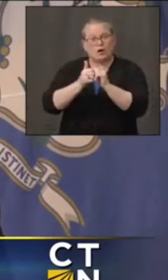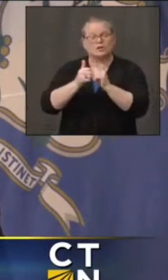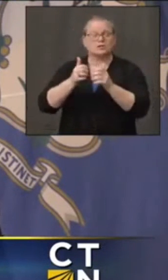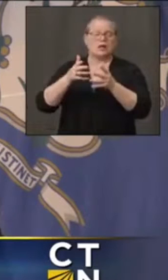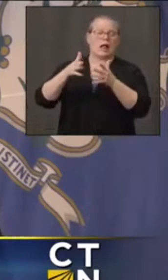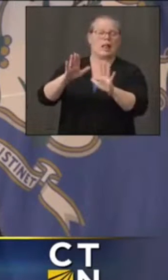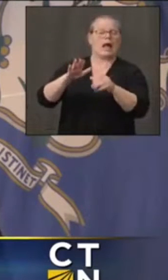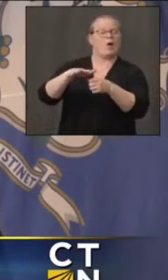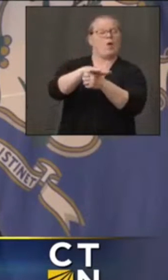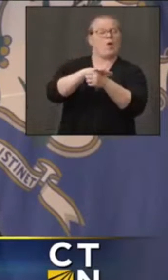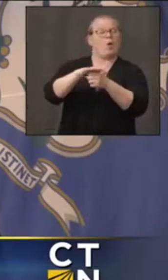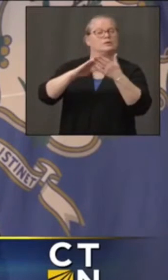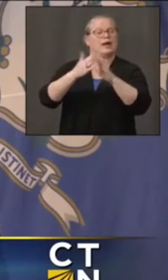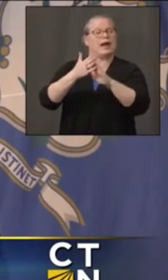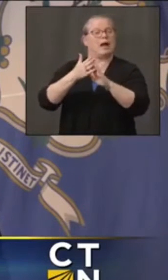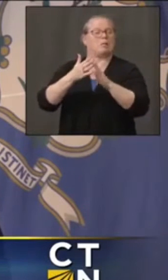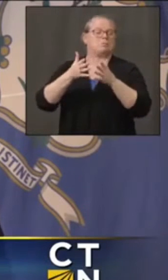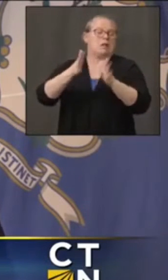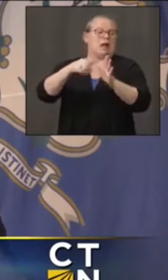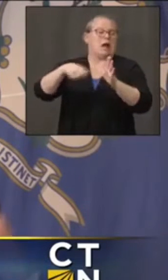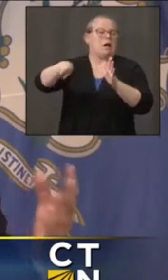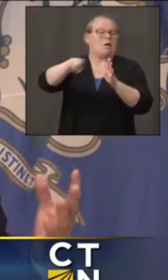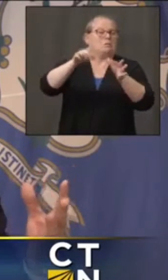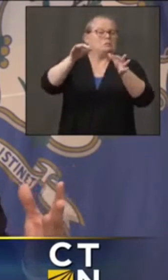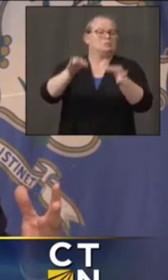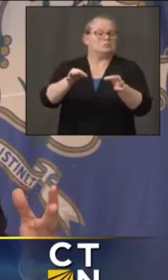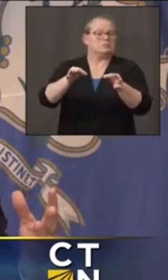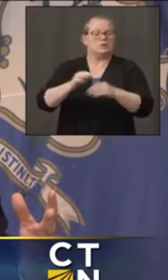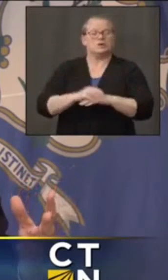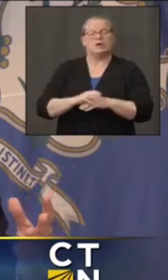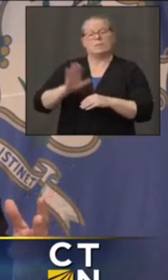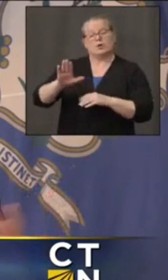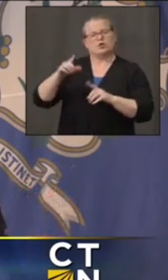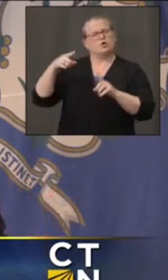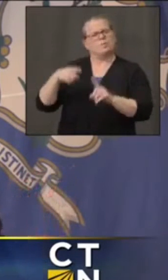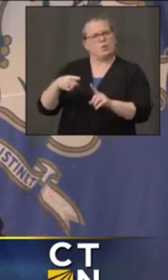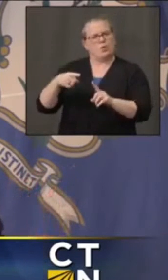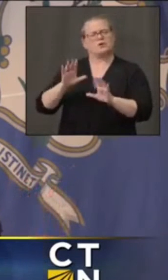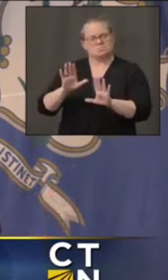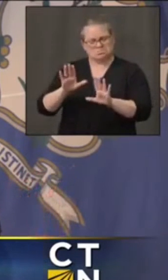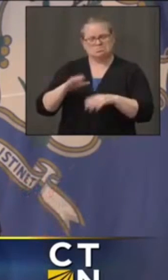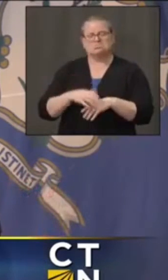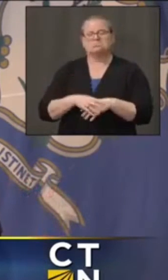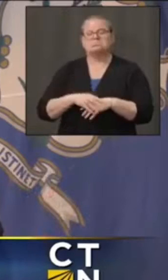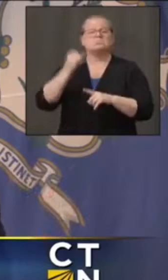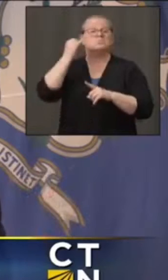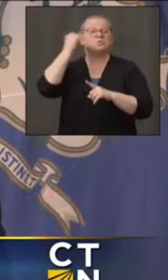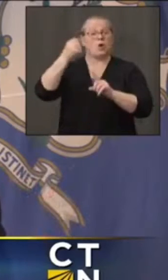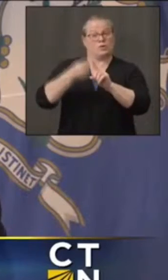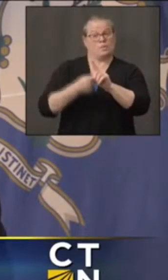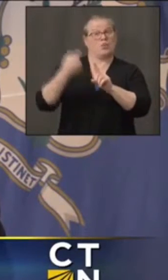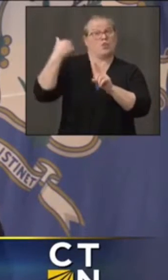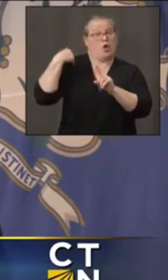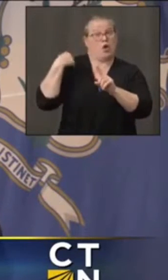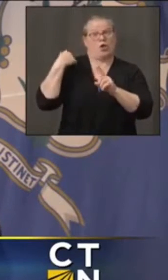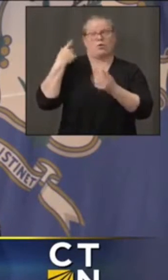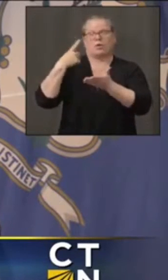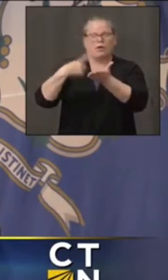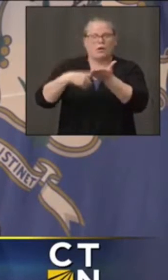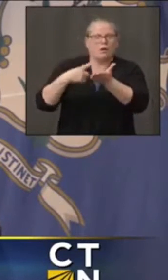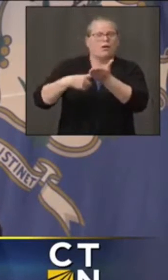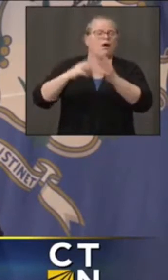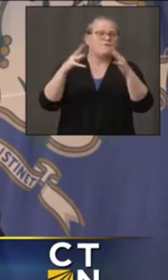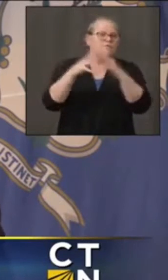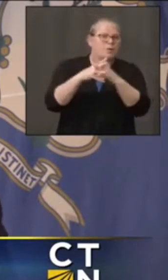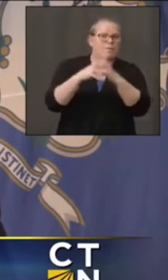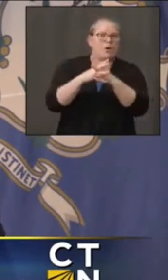But to your bigger point, let's say a month ago, we were thinking about football, thinking about hockey. Do I wear the mask? Do I have a